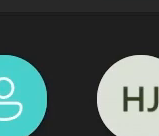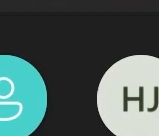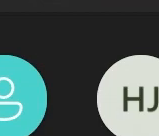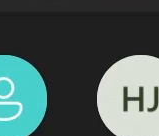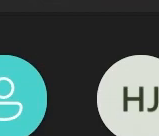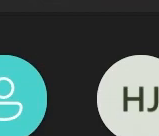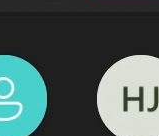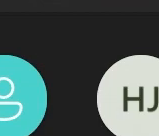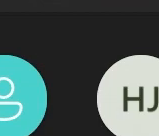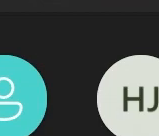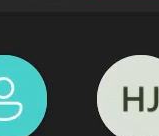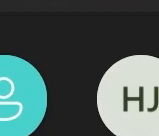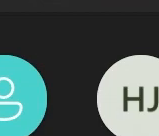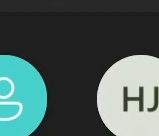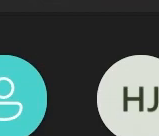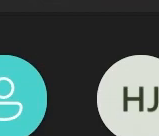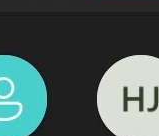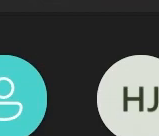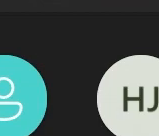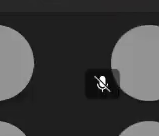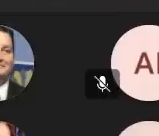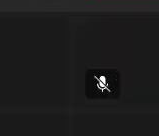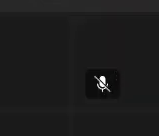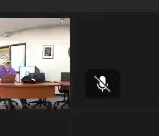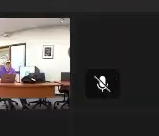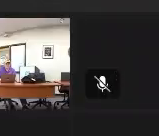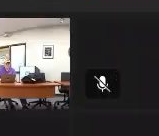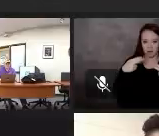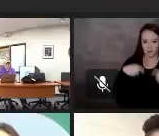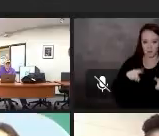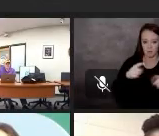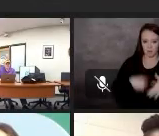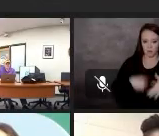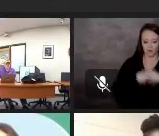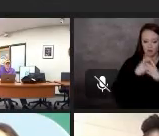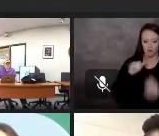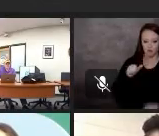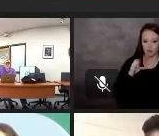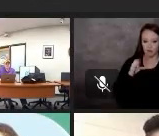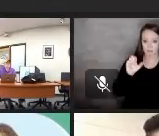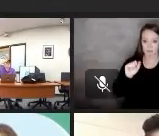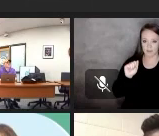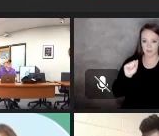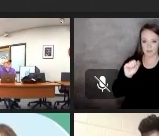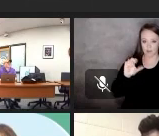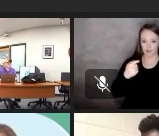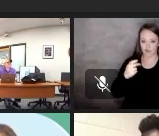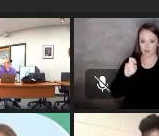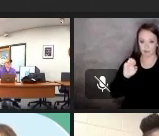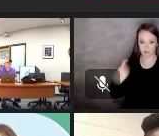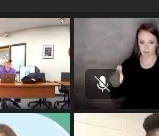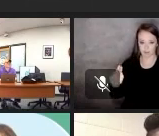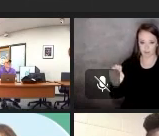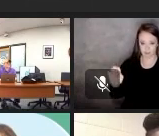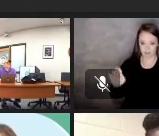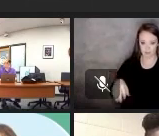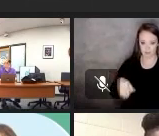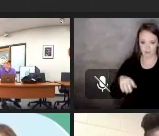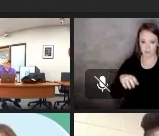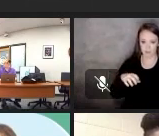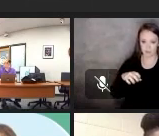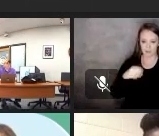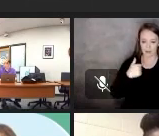shared as we get started. But my name is Jessica Green. I do work for the Office of Teaching and Learning. I am an academic